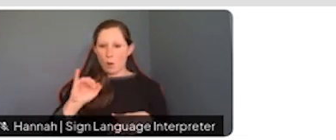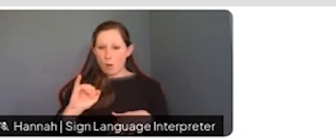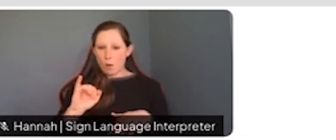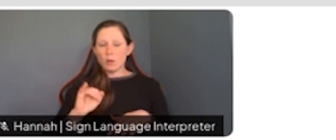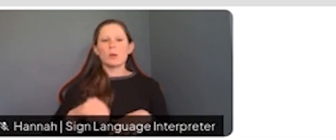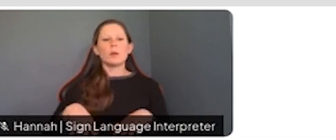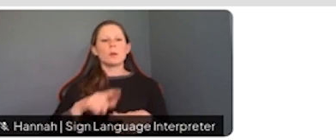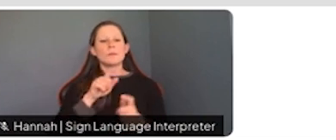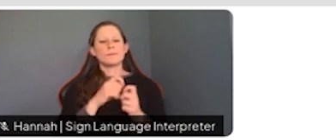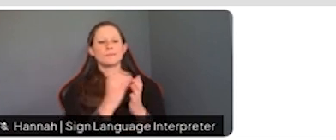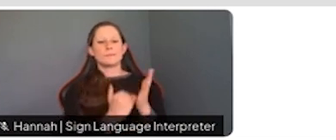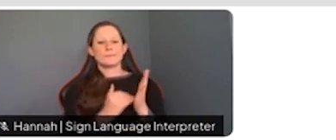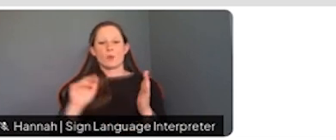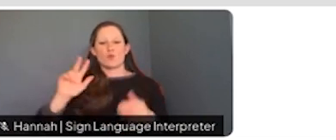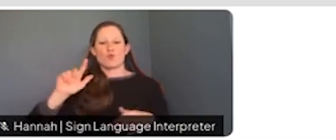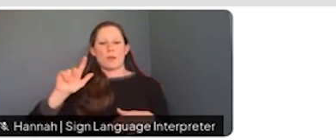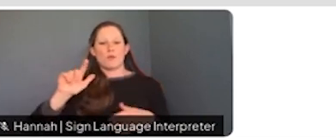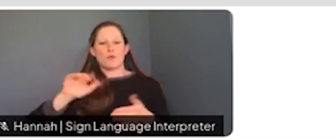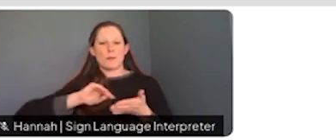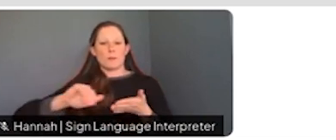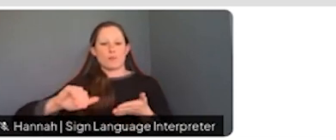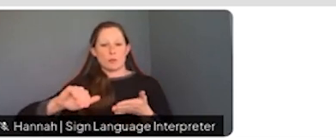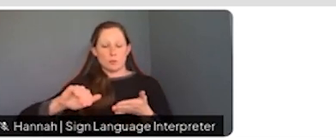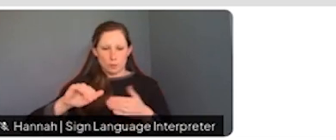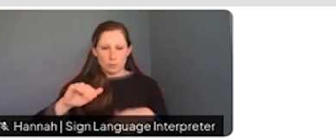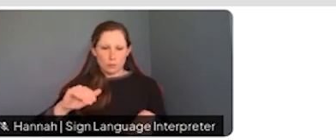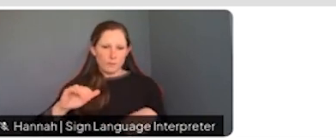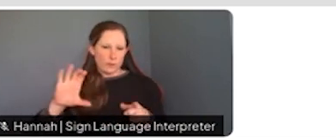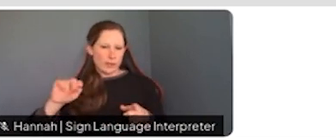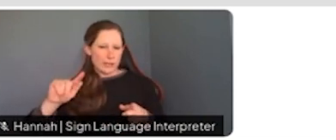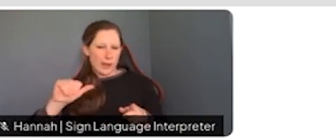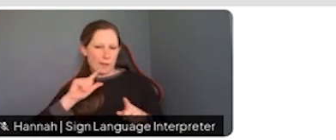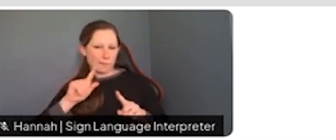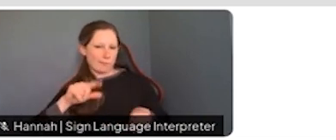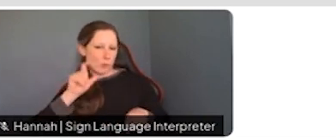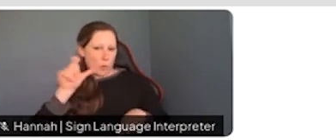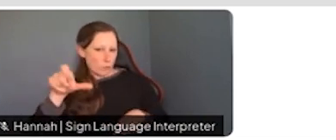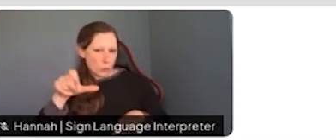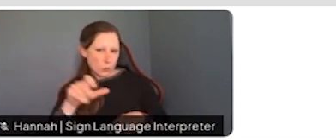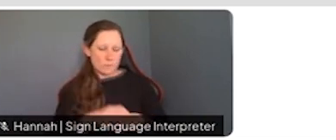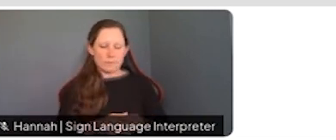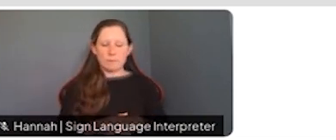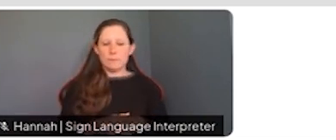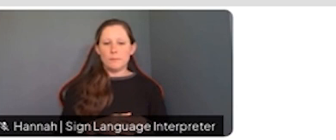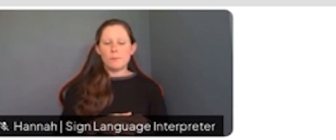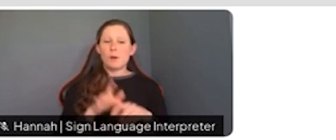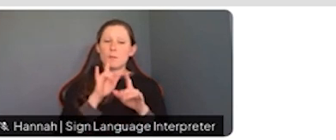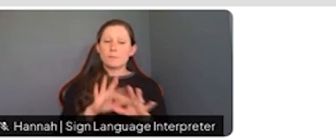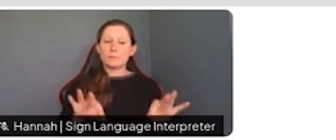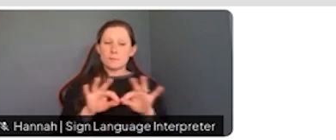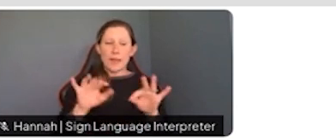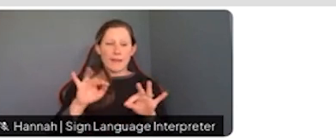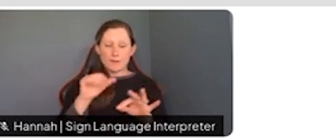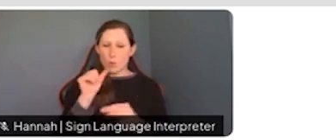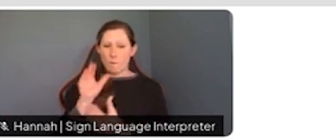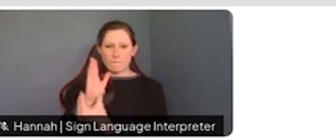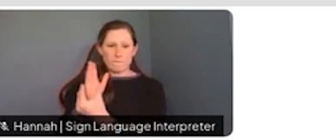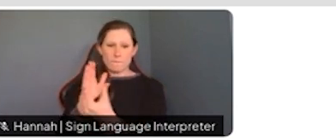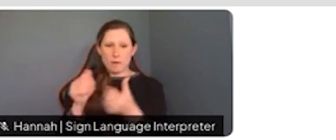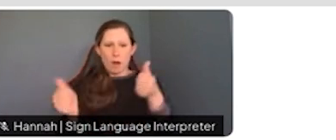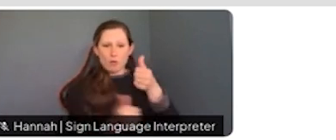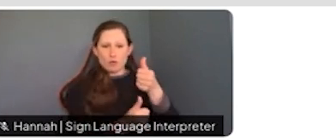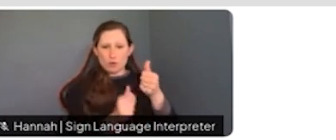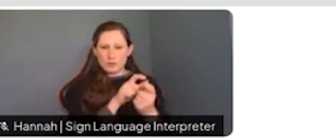23 exemptions to CTA reporting requirements. And this is important because if you don't fall within one of these specific